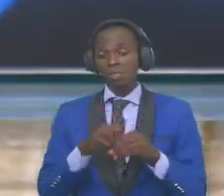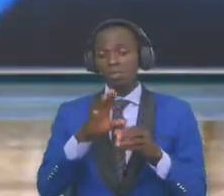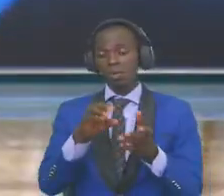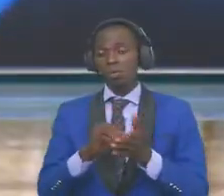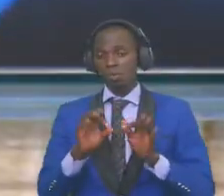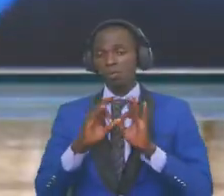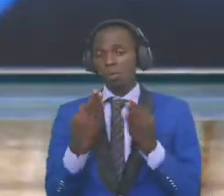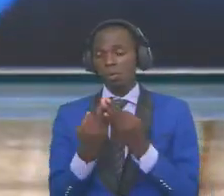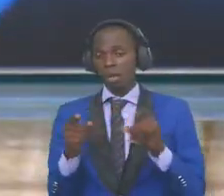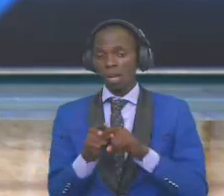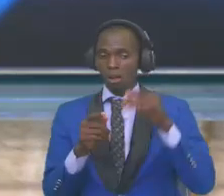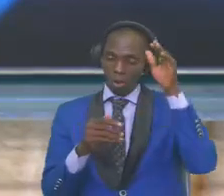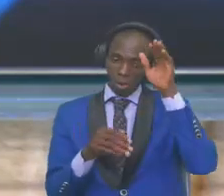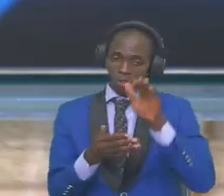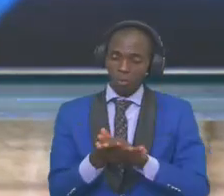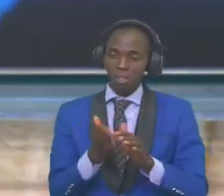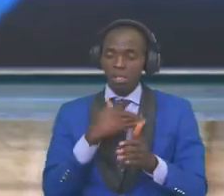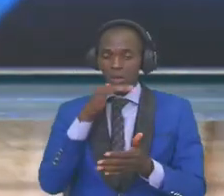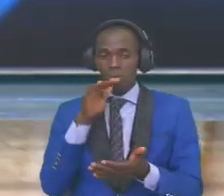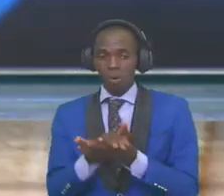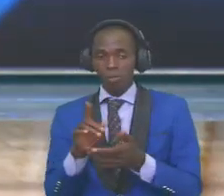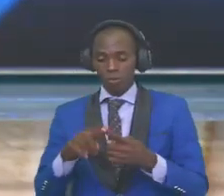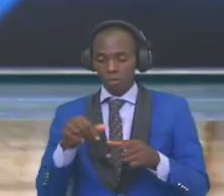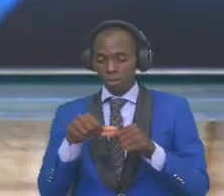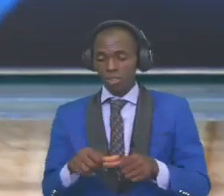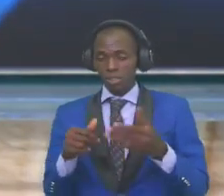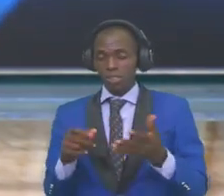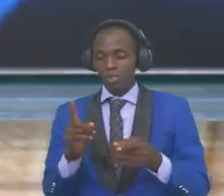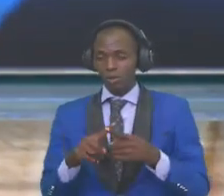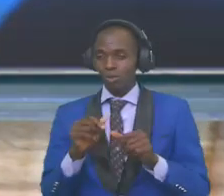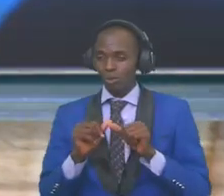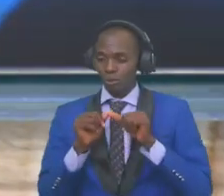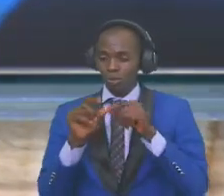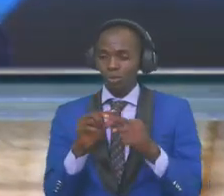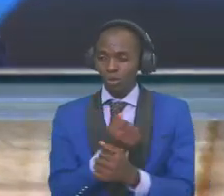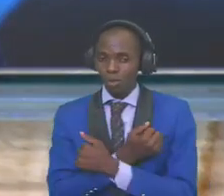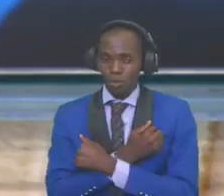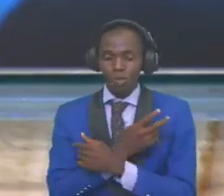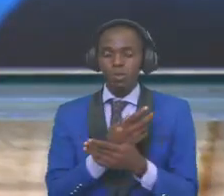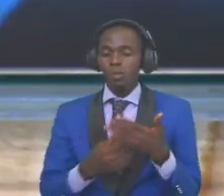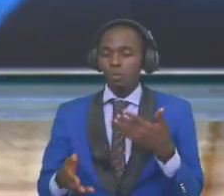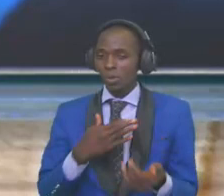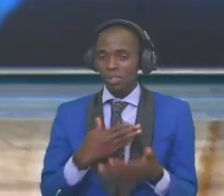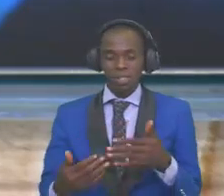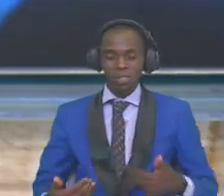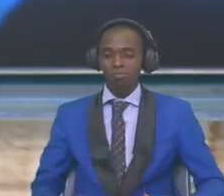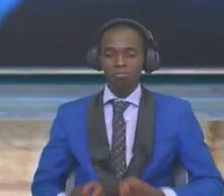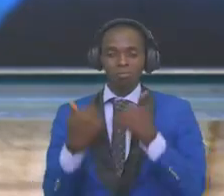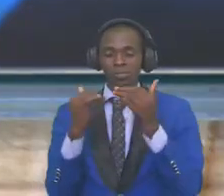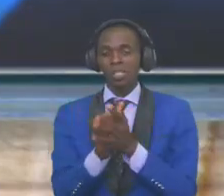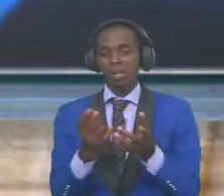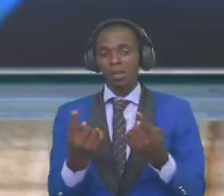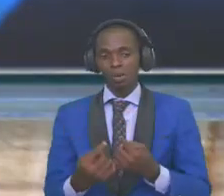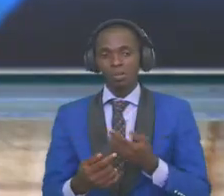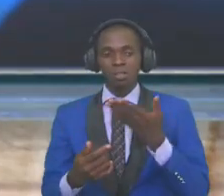husband and wife, and to stay there, keep on loving, whatever challenges you face, there are